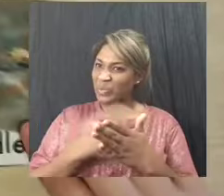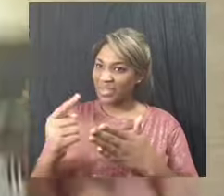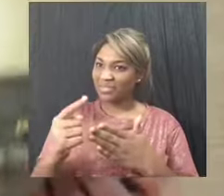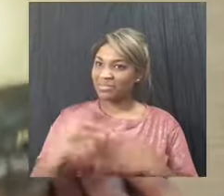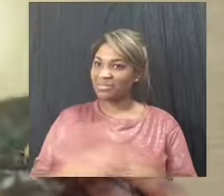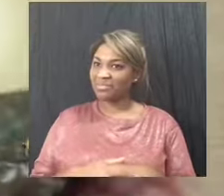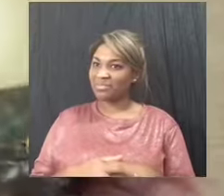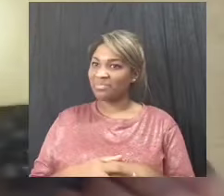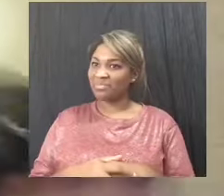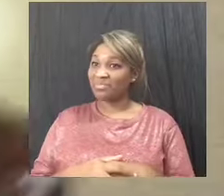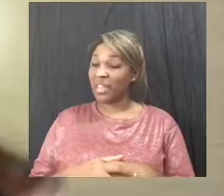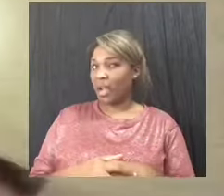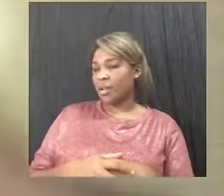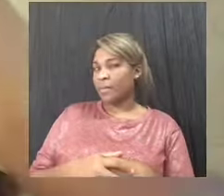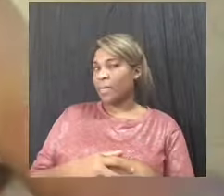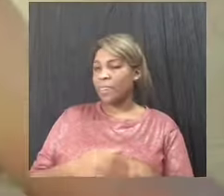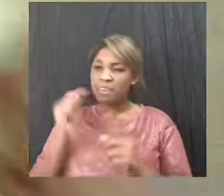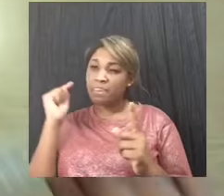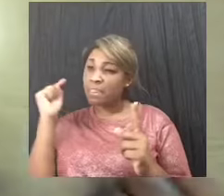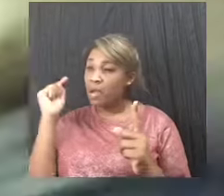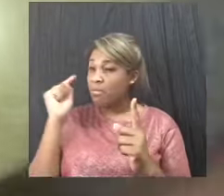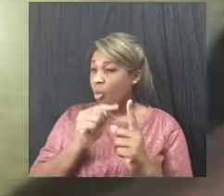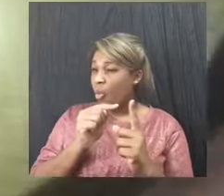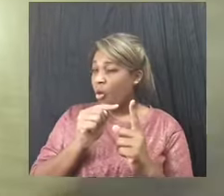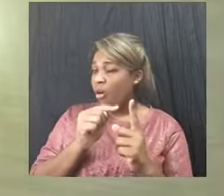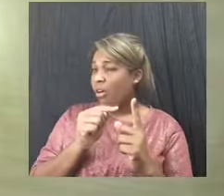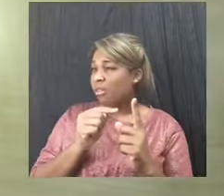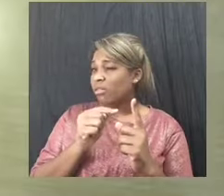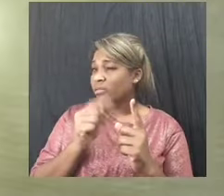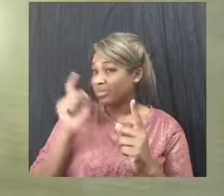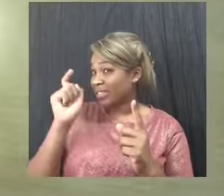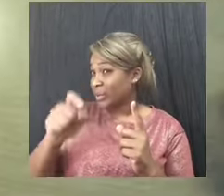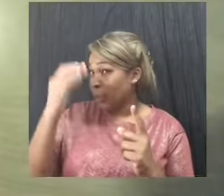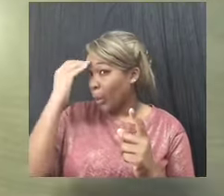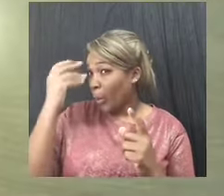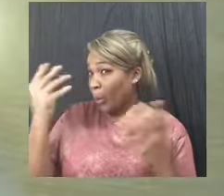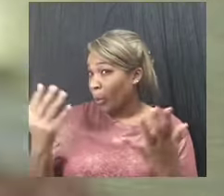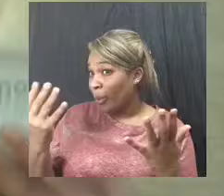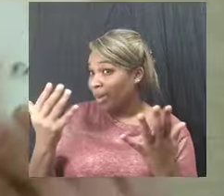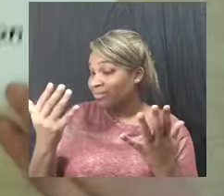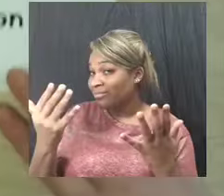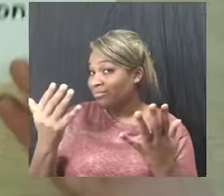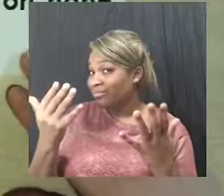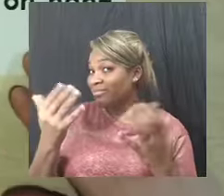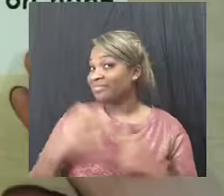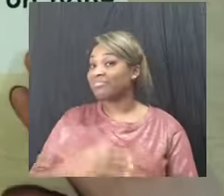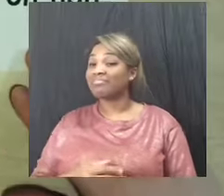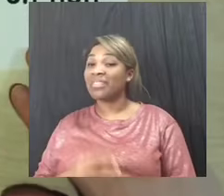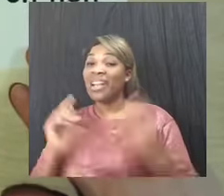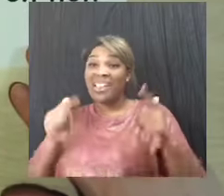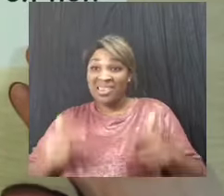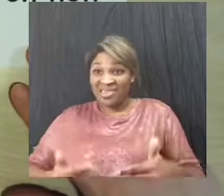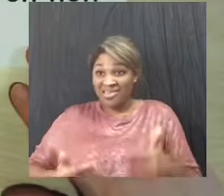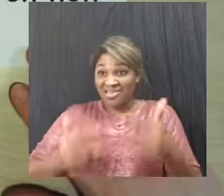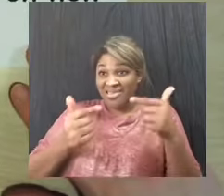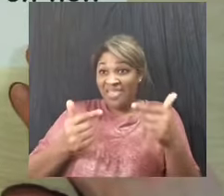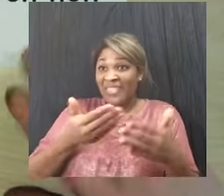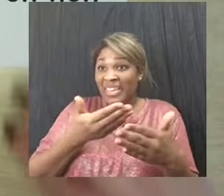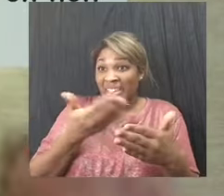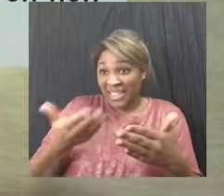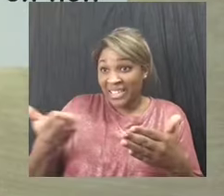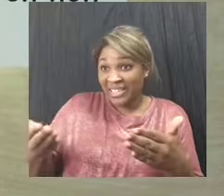And the main idea that we need to know is that living